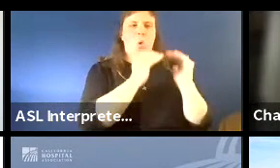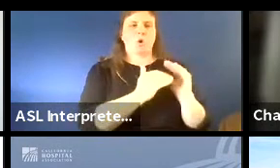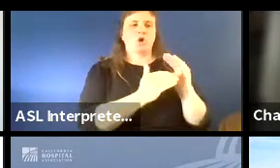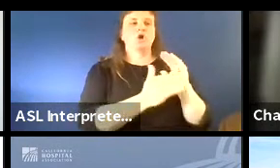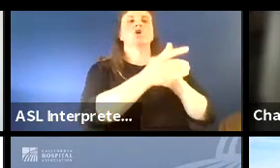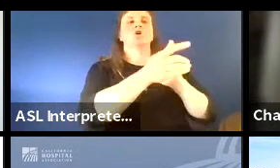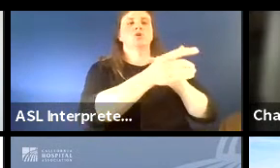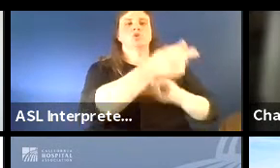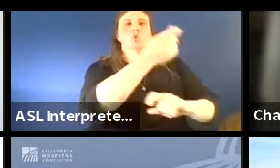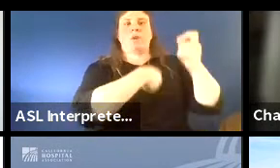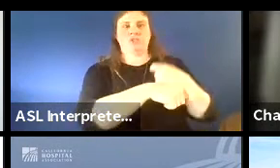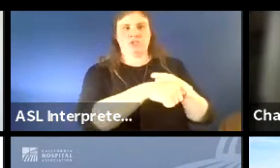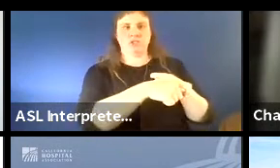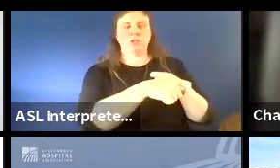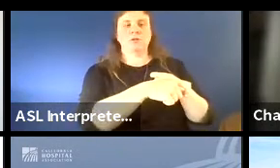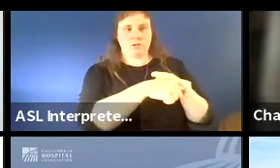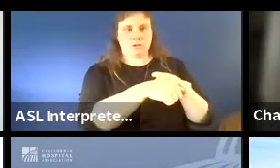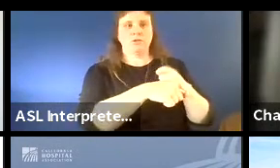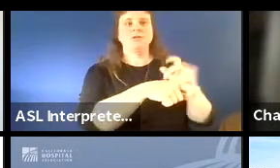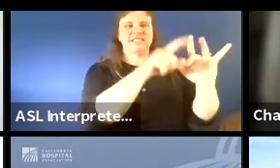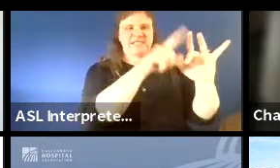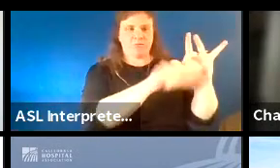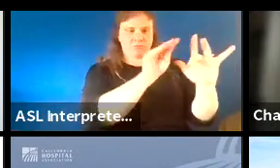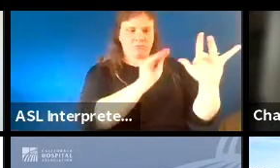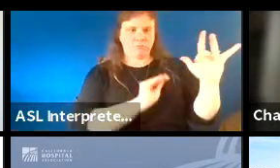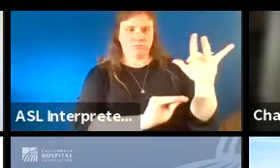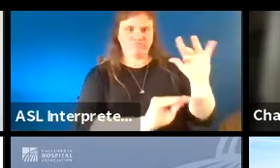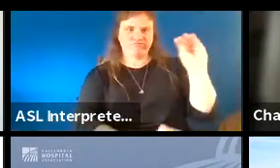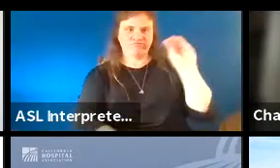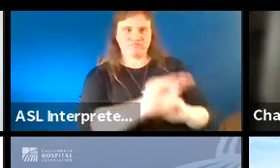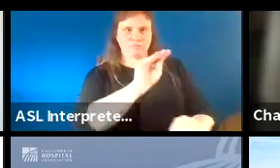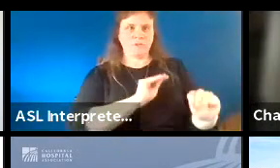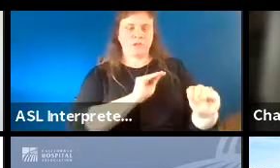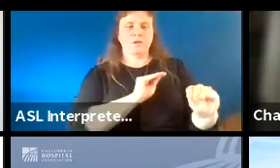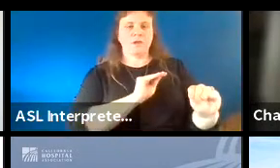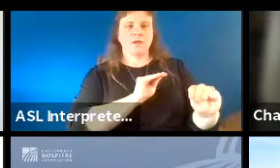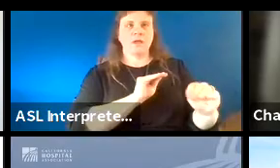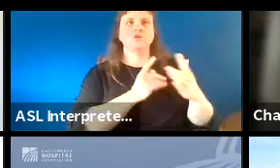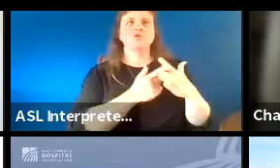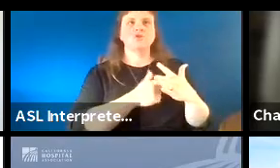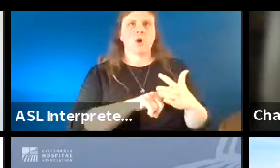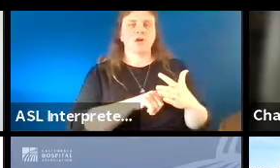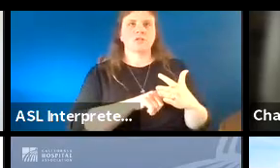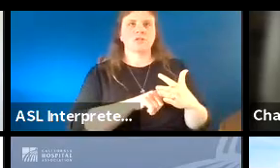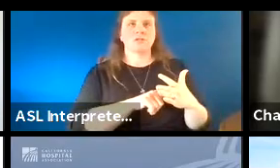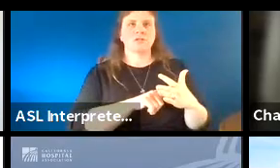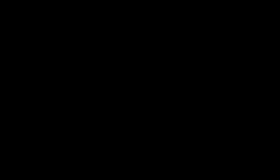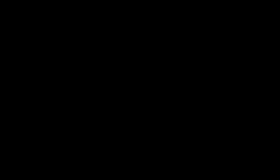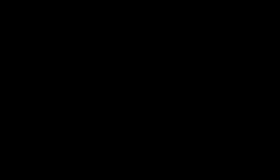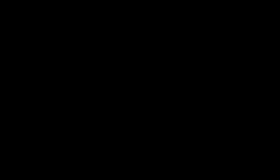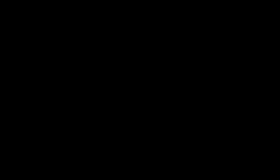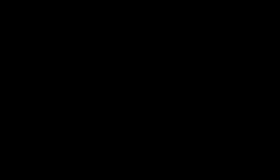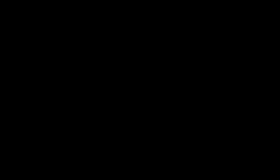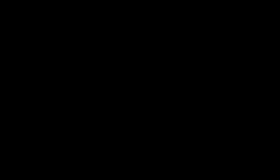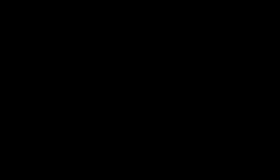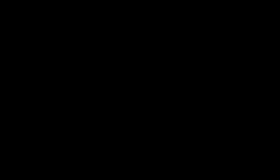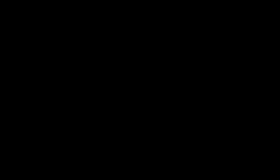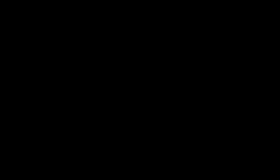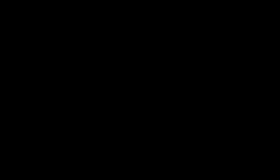and move forward with hearing from our partners